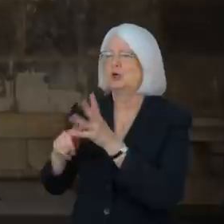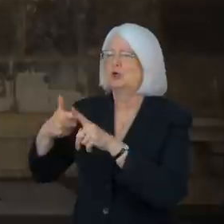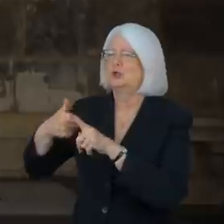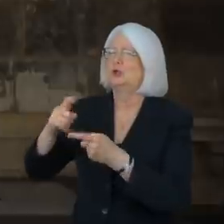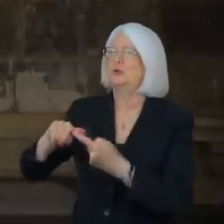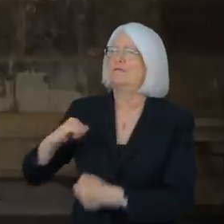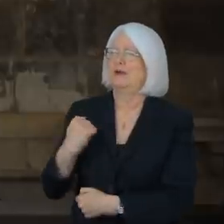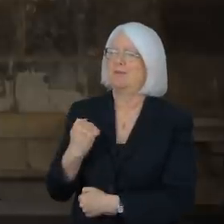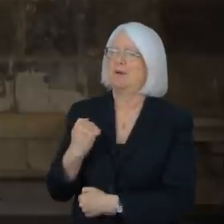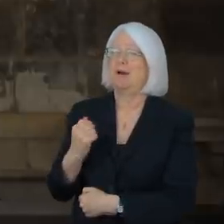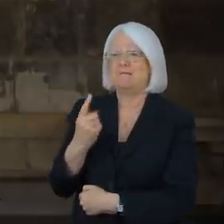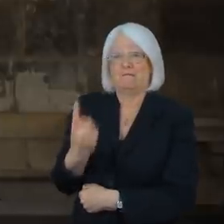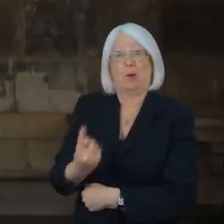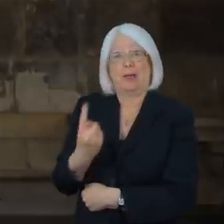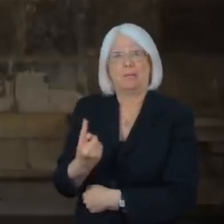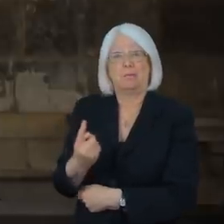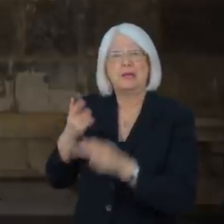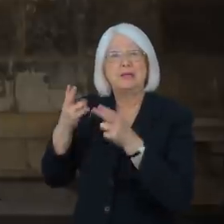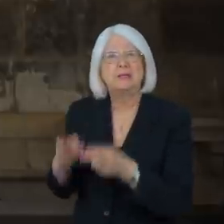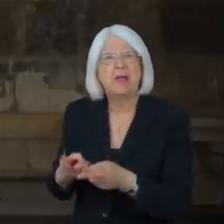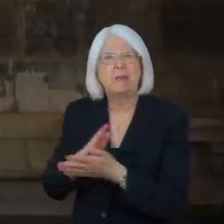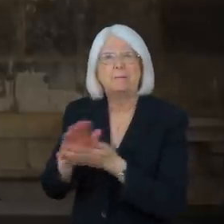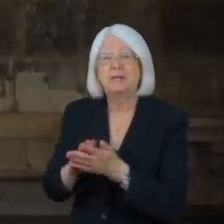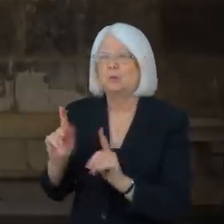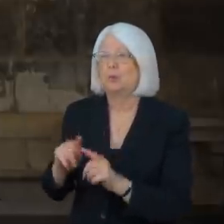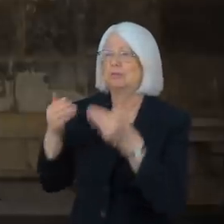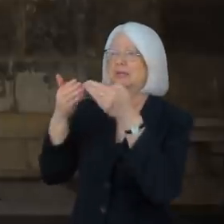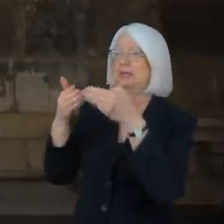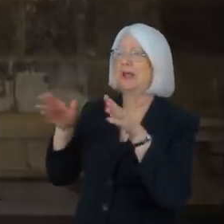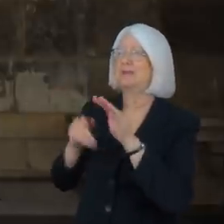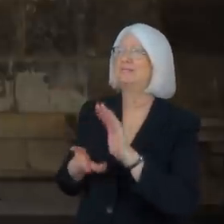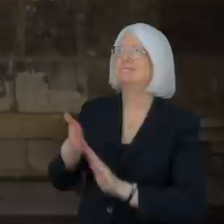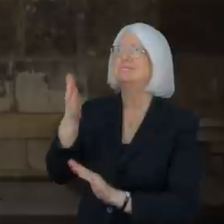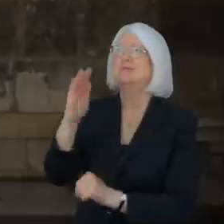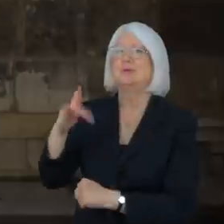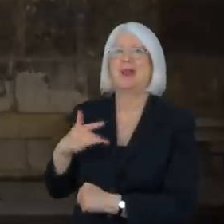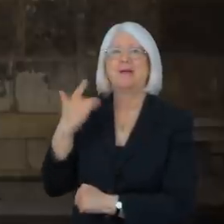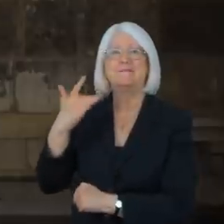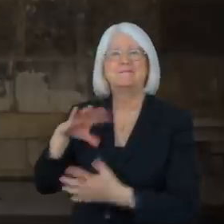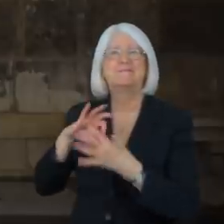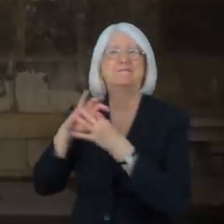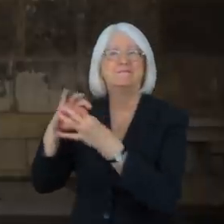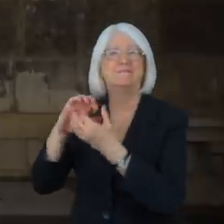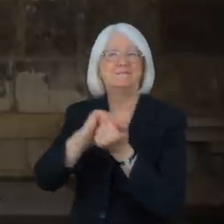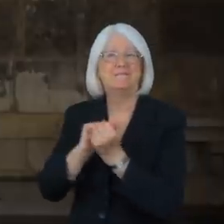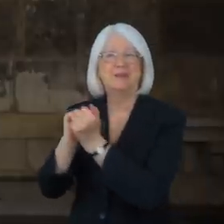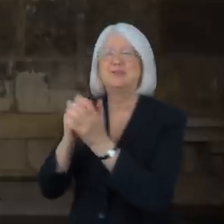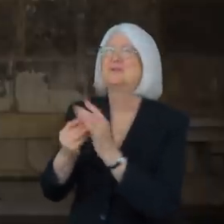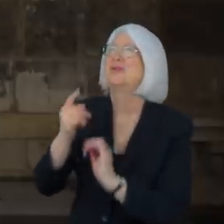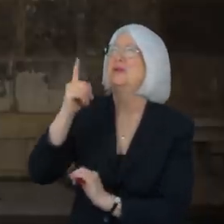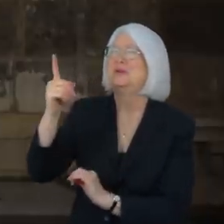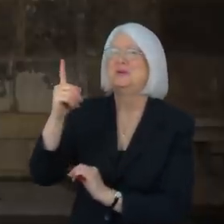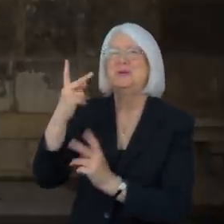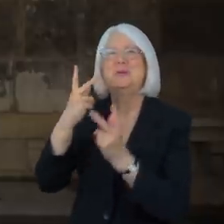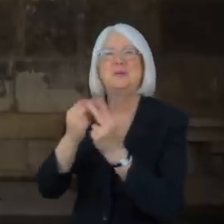be for him the gate to life and to unending fellowship with you,